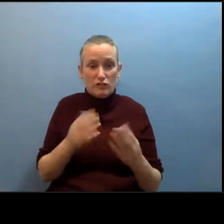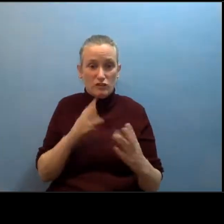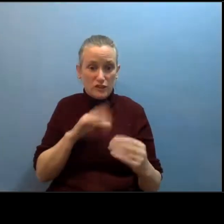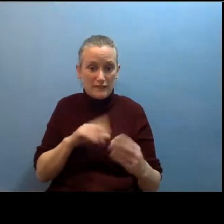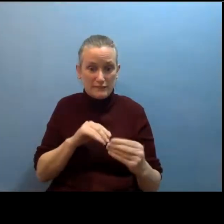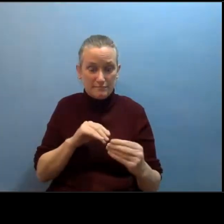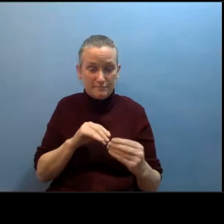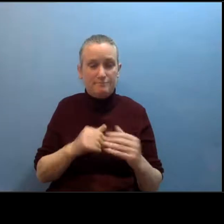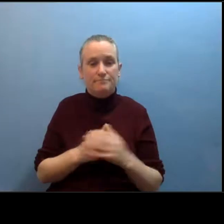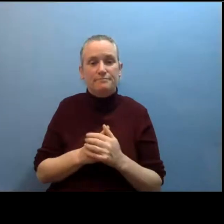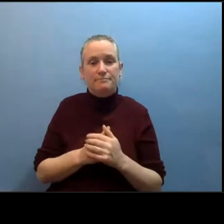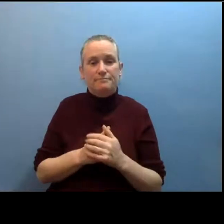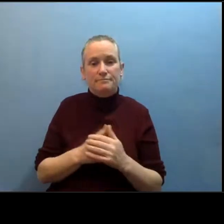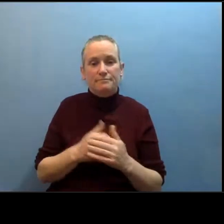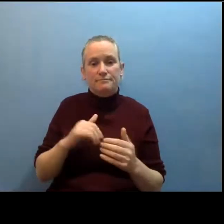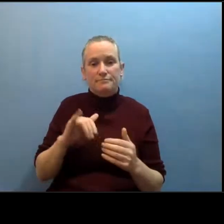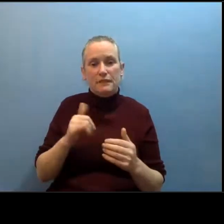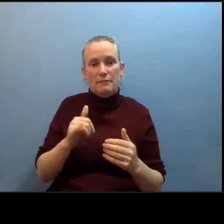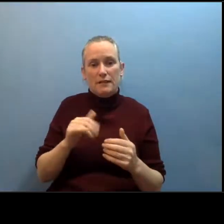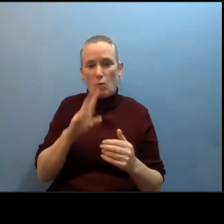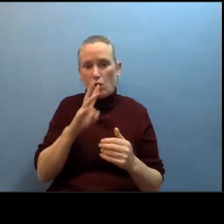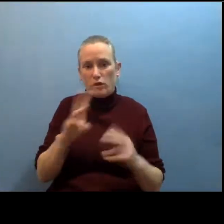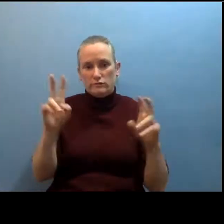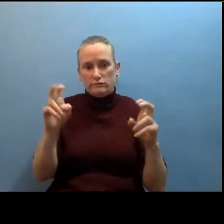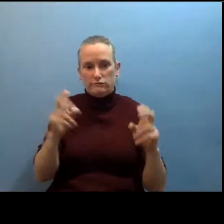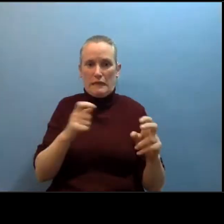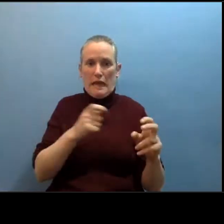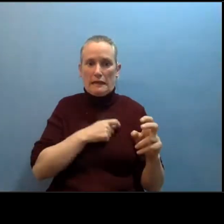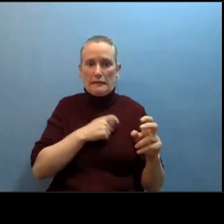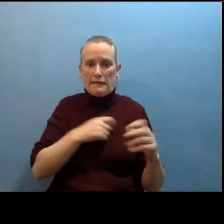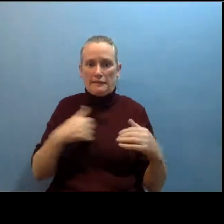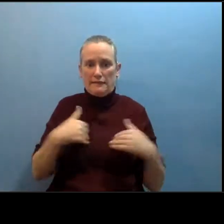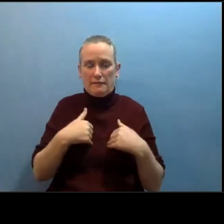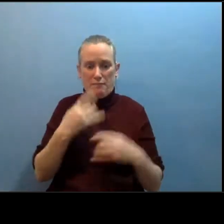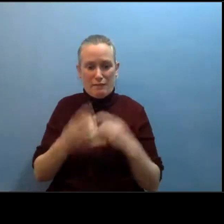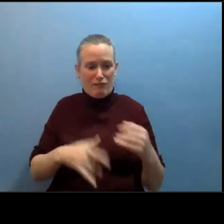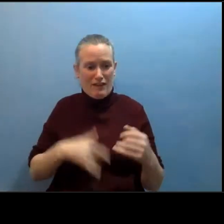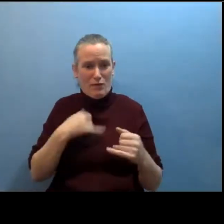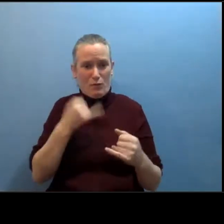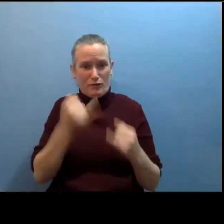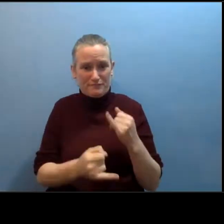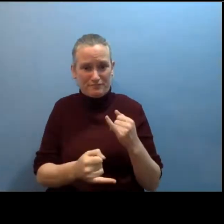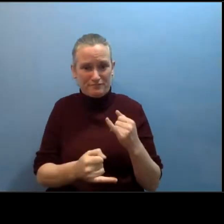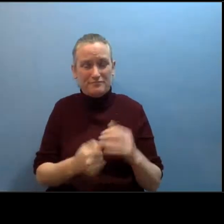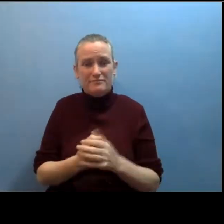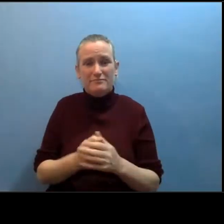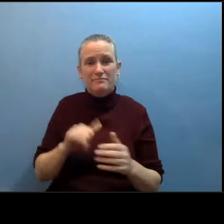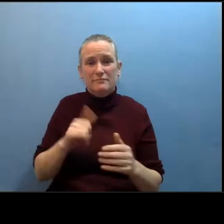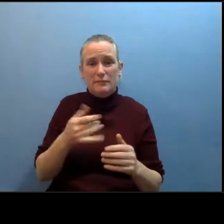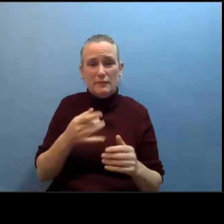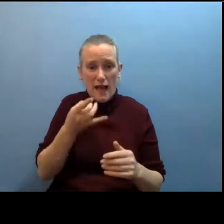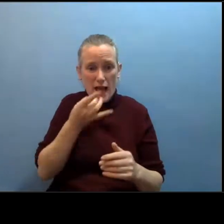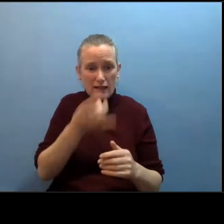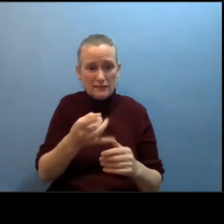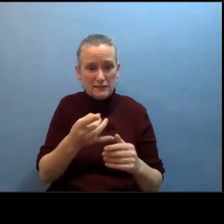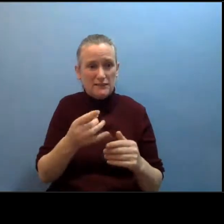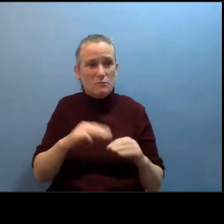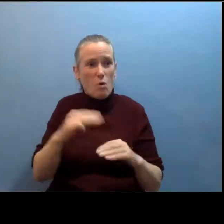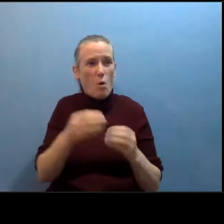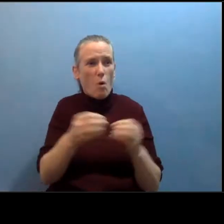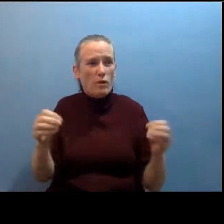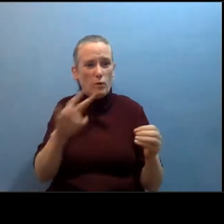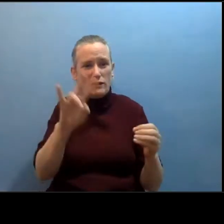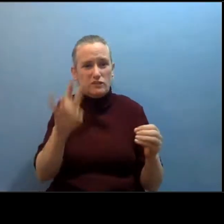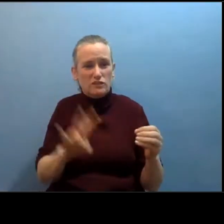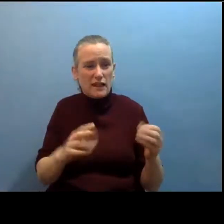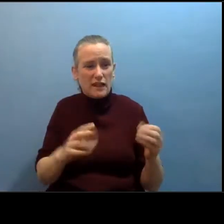could be the case that the word anxiety is anxiety provoking in itself, so it could just be about asking more open-ended questions, maybe about how the day